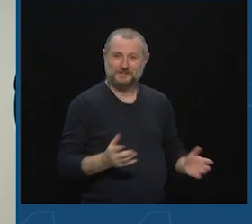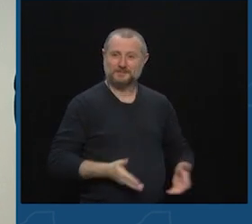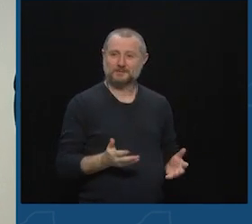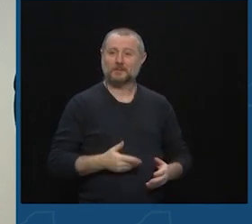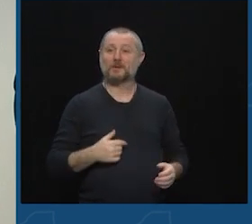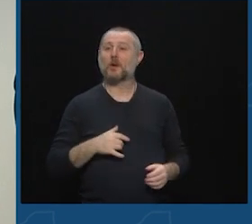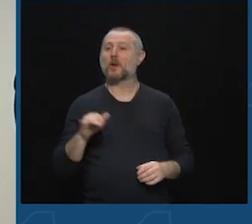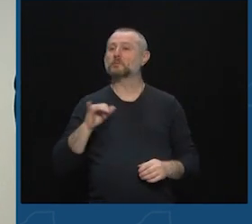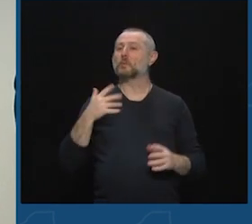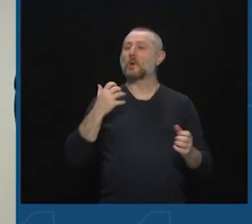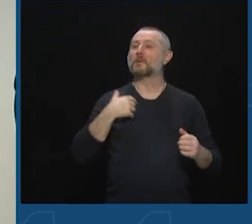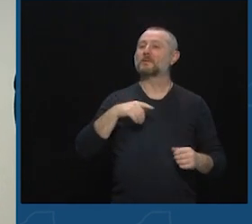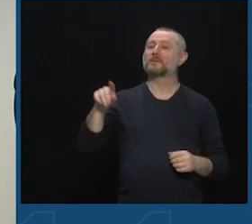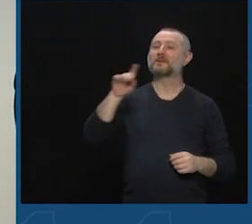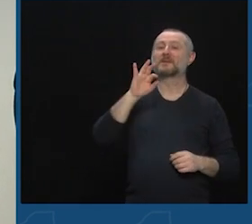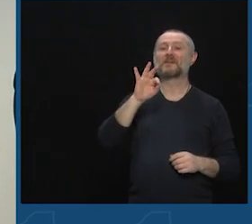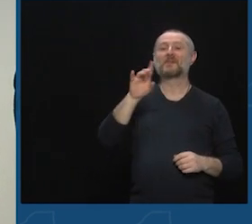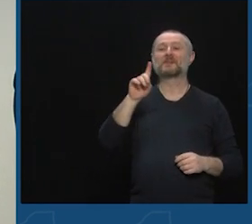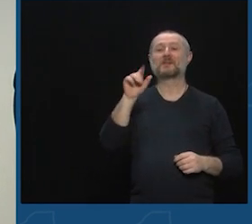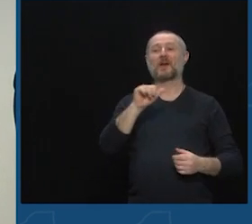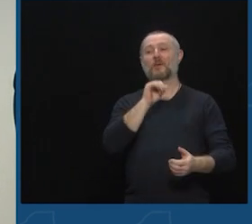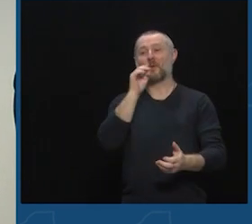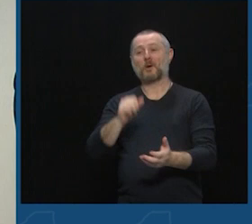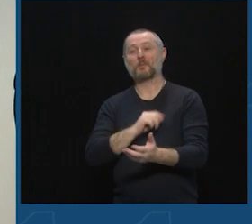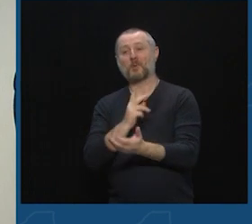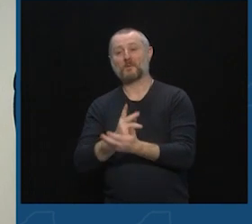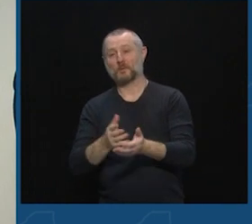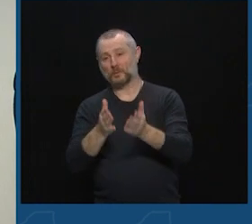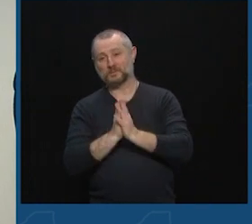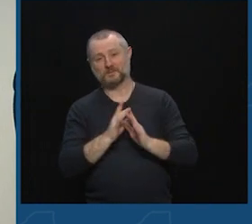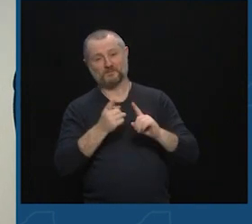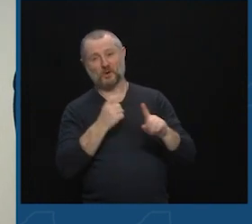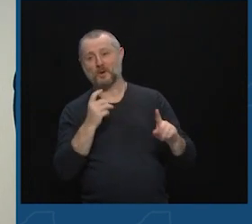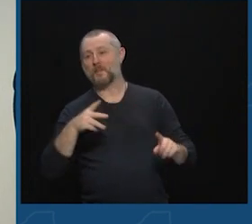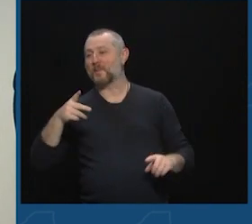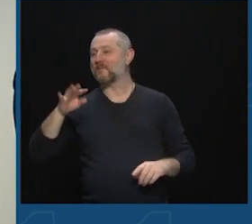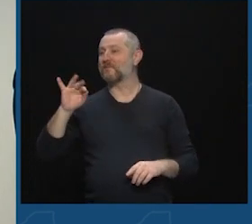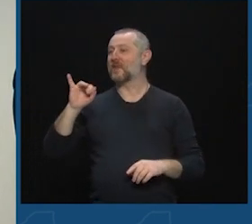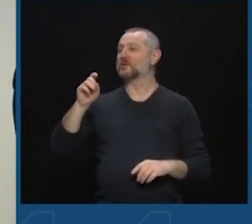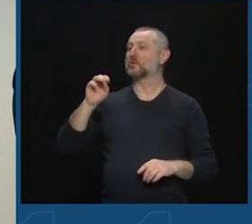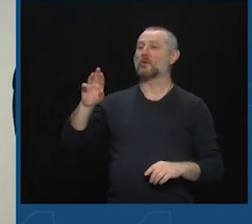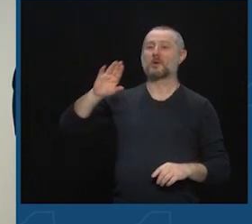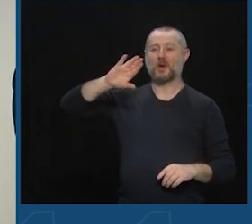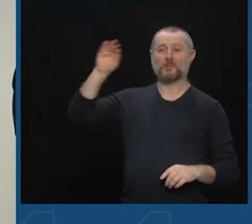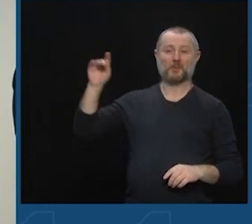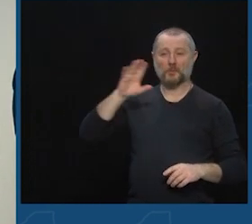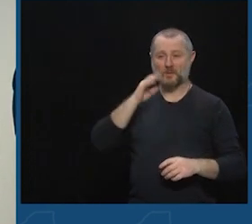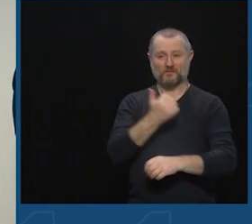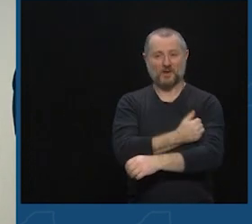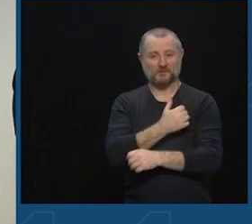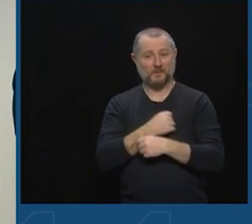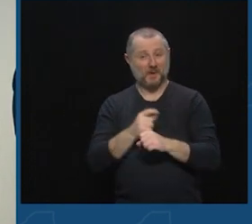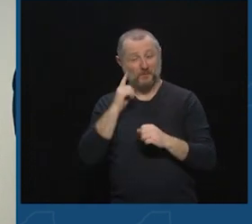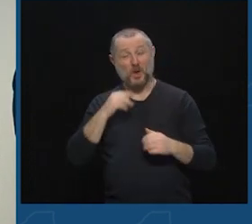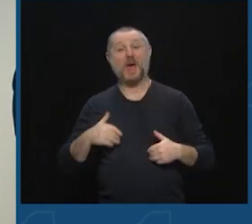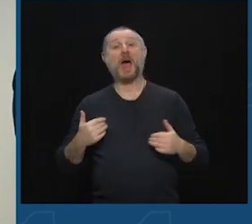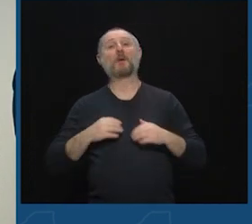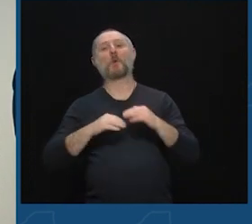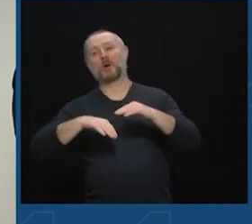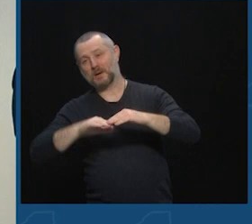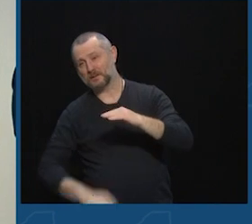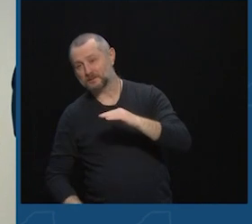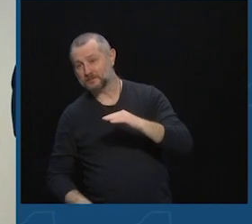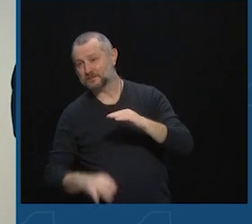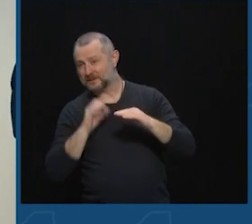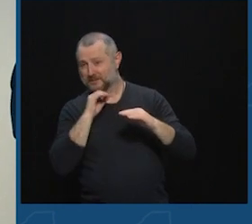approve the request that's in from, I believe, Pfizer to have a vaccine available for younger children. So that we monitor all this, but